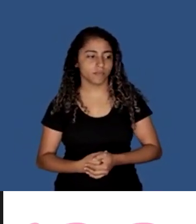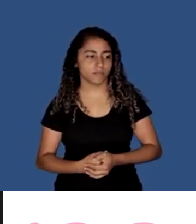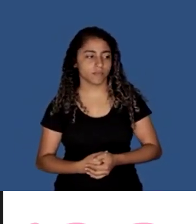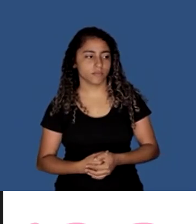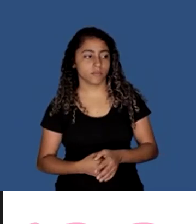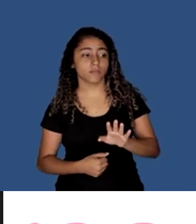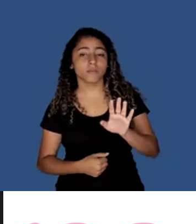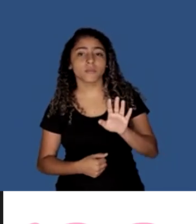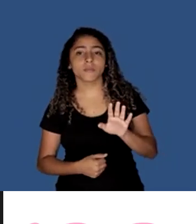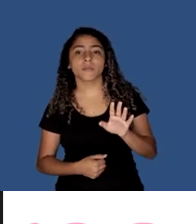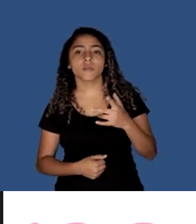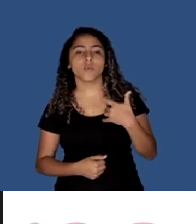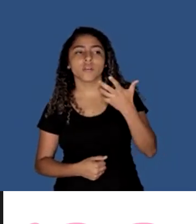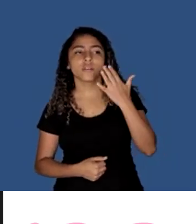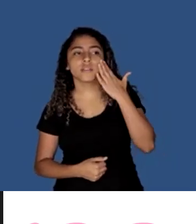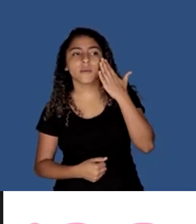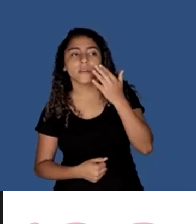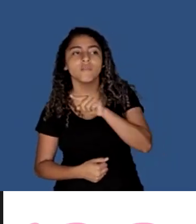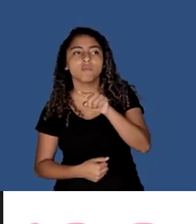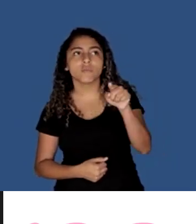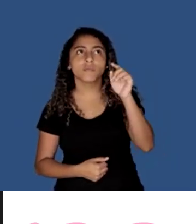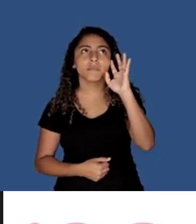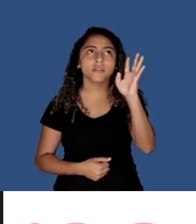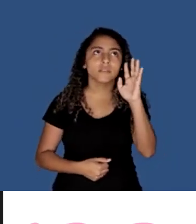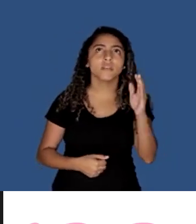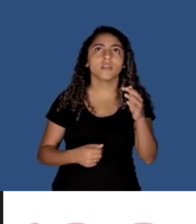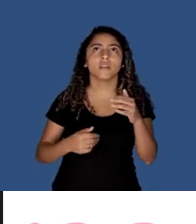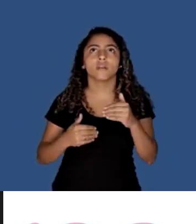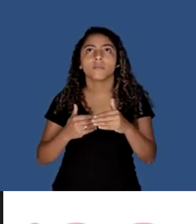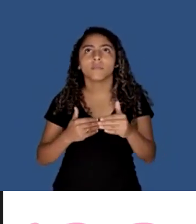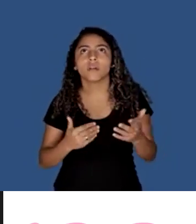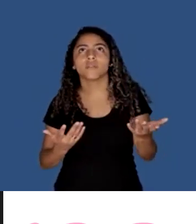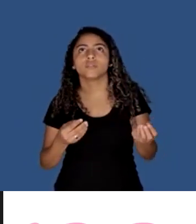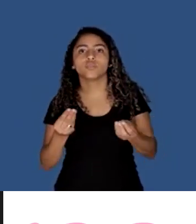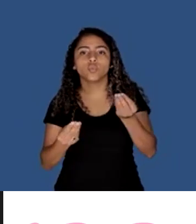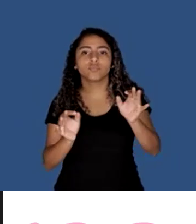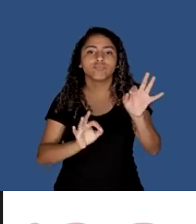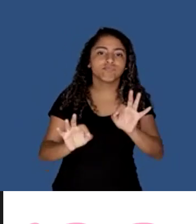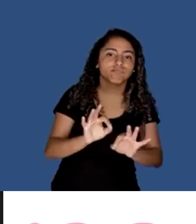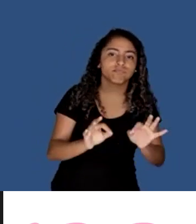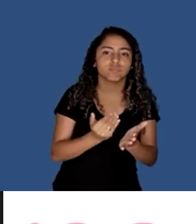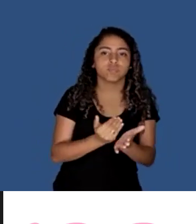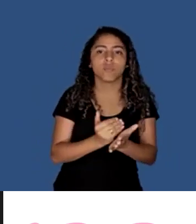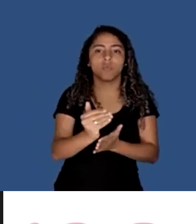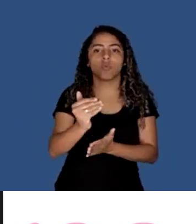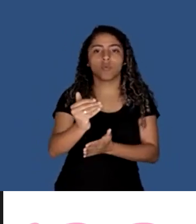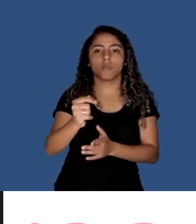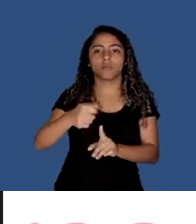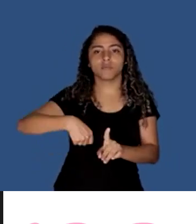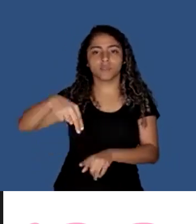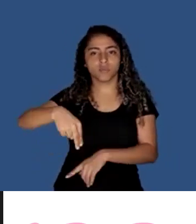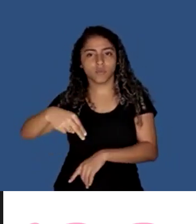Friday. No, I'm not talking about guidance. I just wanted to know if you had any performance figures for this